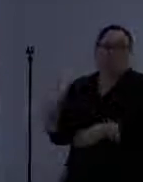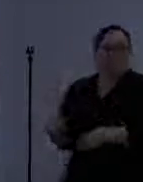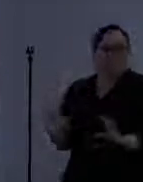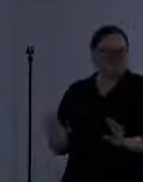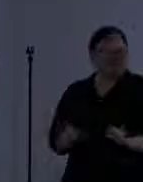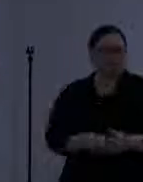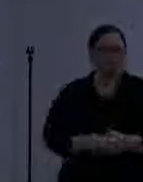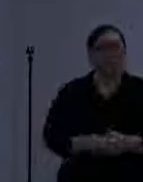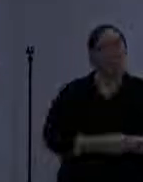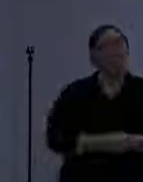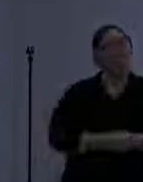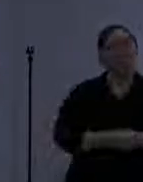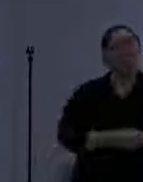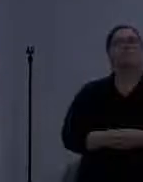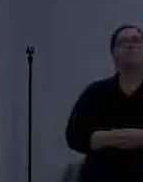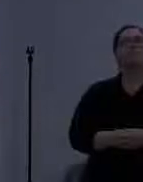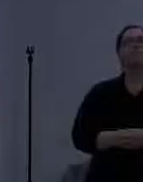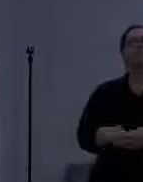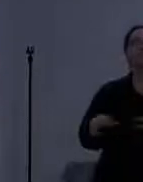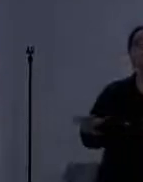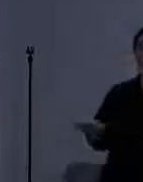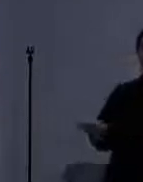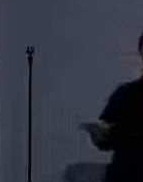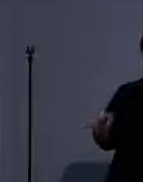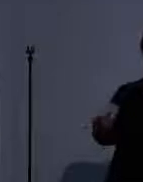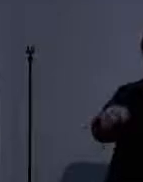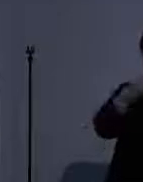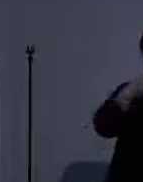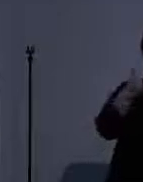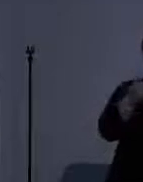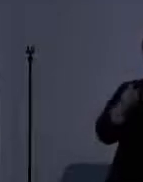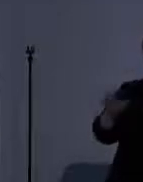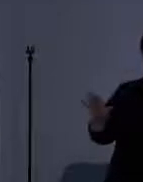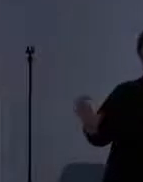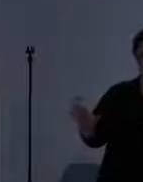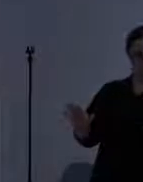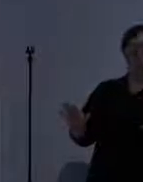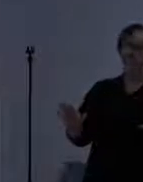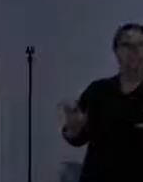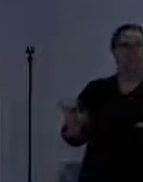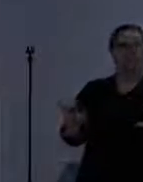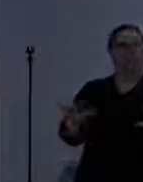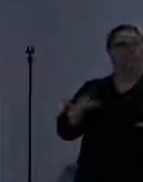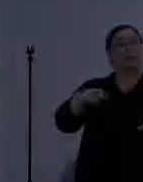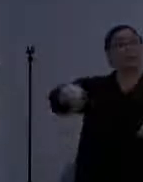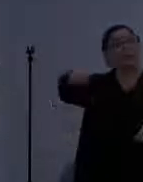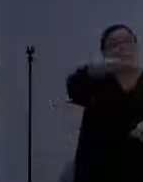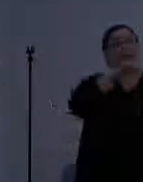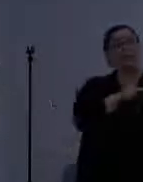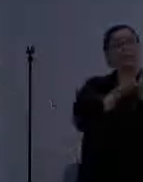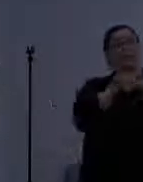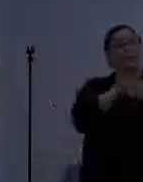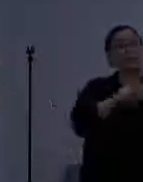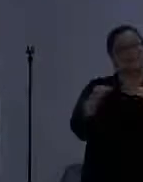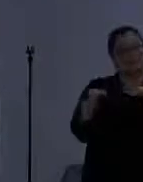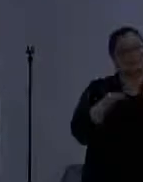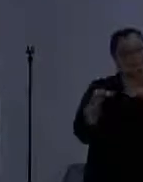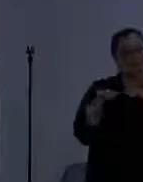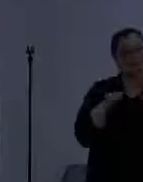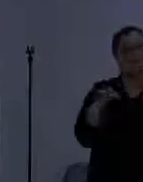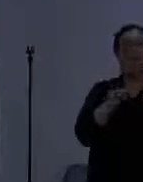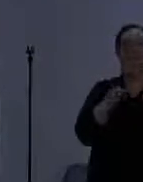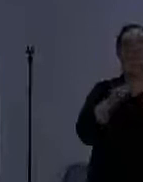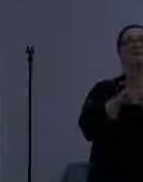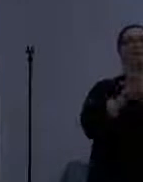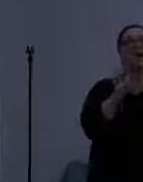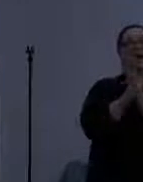not just done by the Quality and Safeguards Commission. So in many ways, people's NDIS plans and how that's used to connect